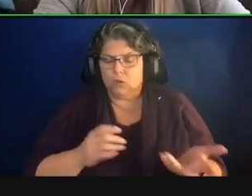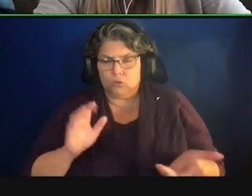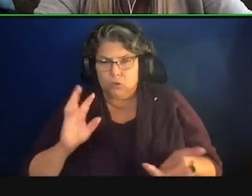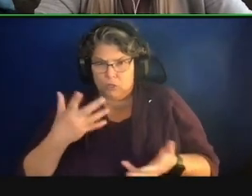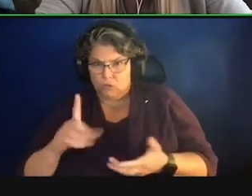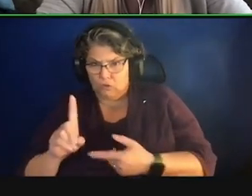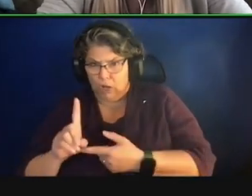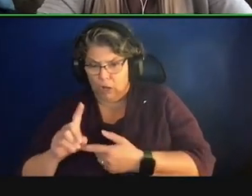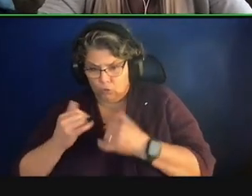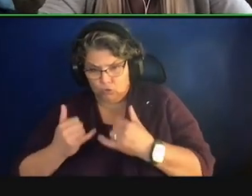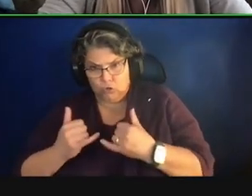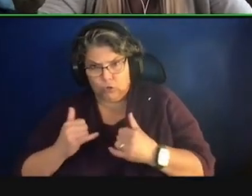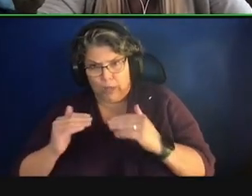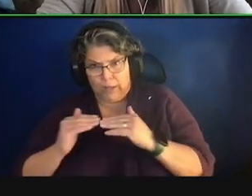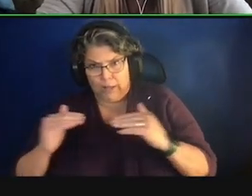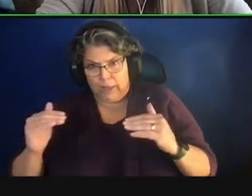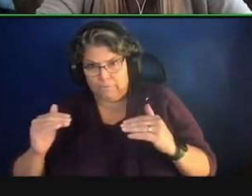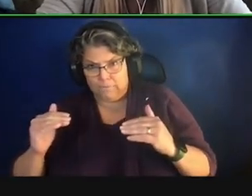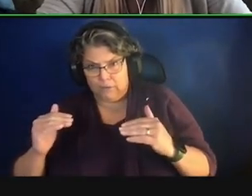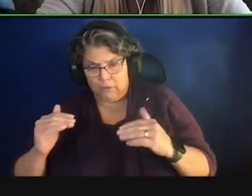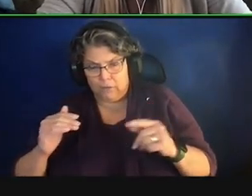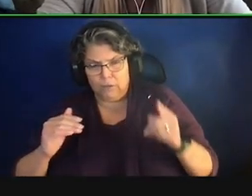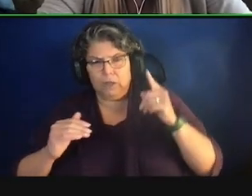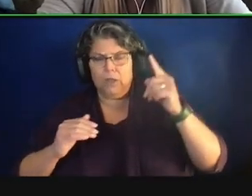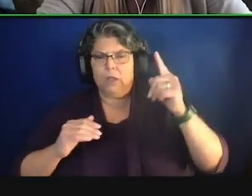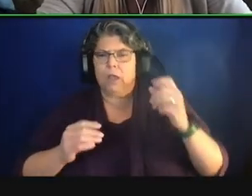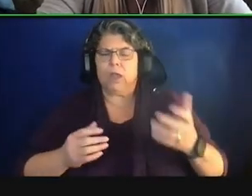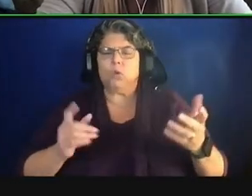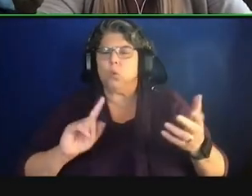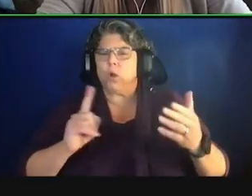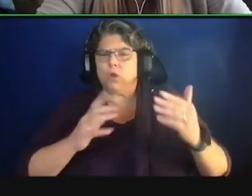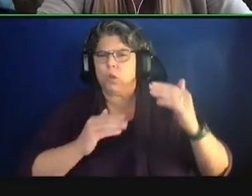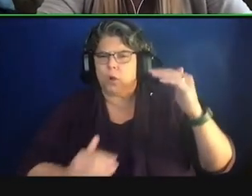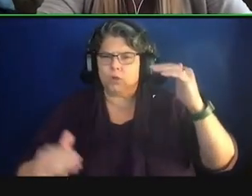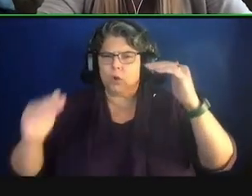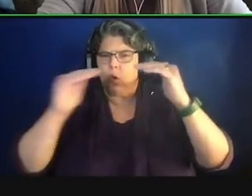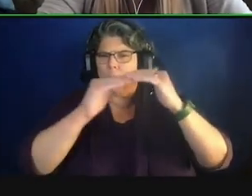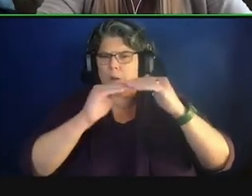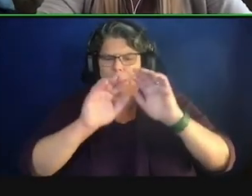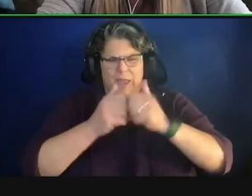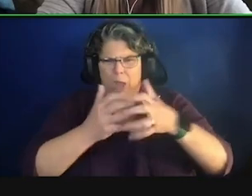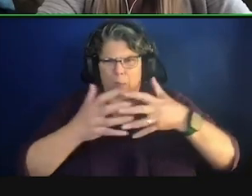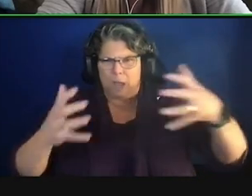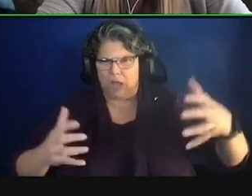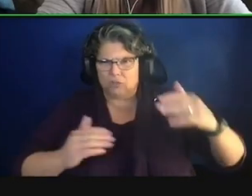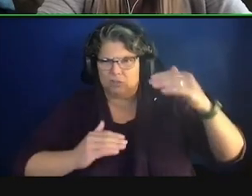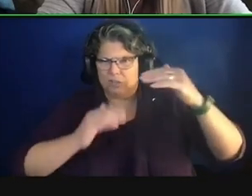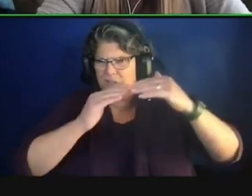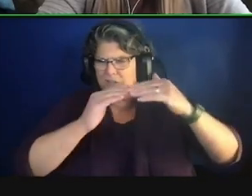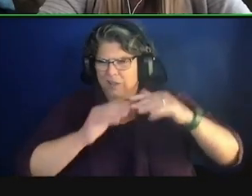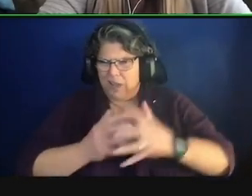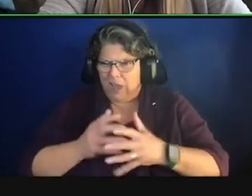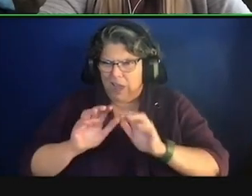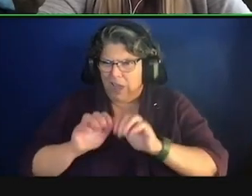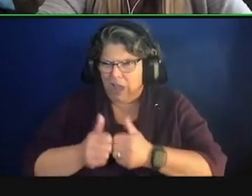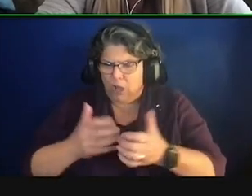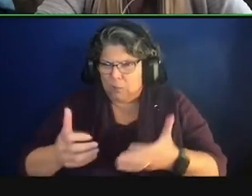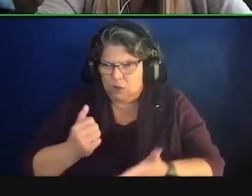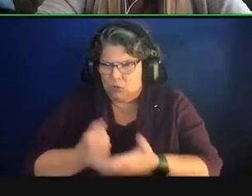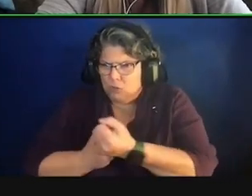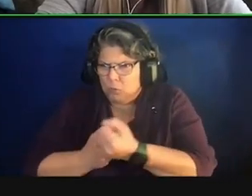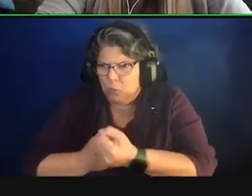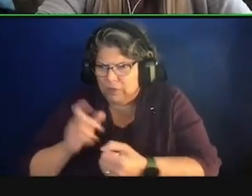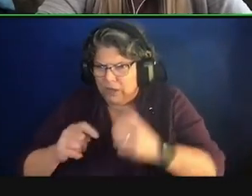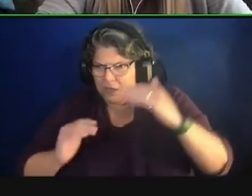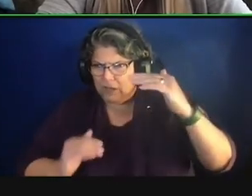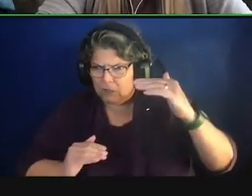currently and where do we want them to be in 1 year's time? How often do they need support from that service provider